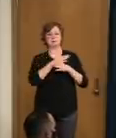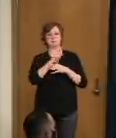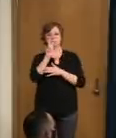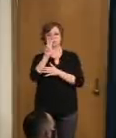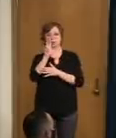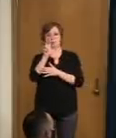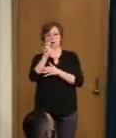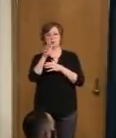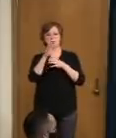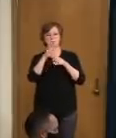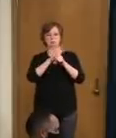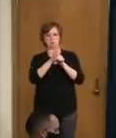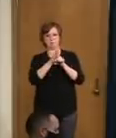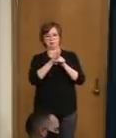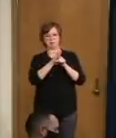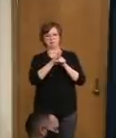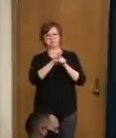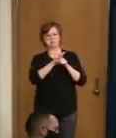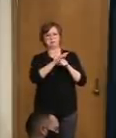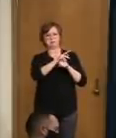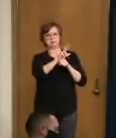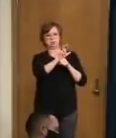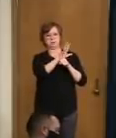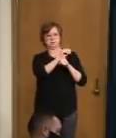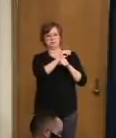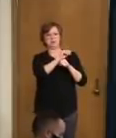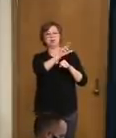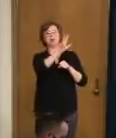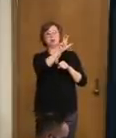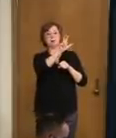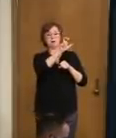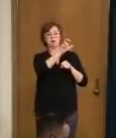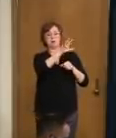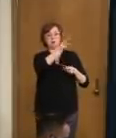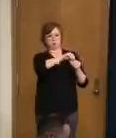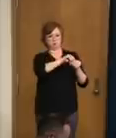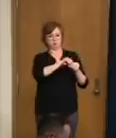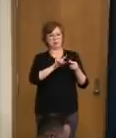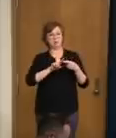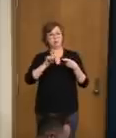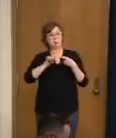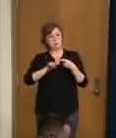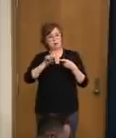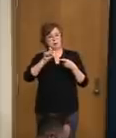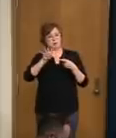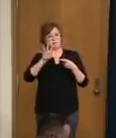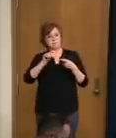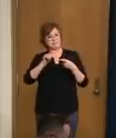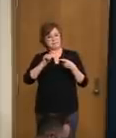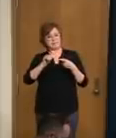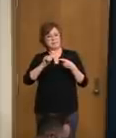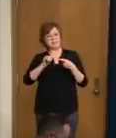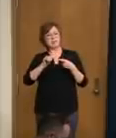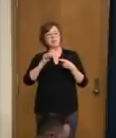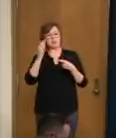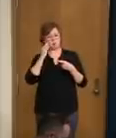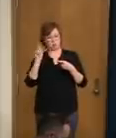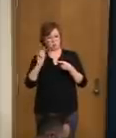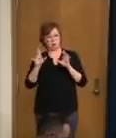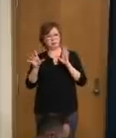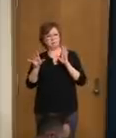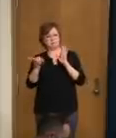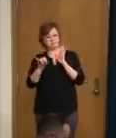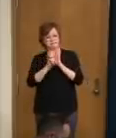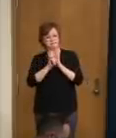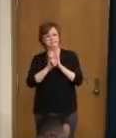cases to known cases. So 150 of them are household contacts of a known case, and they are already isolating. So the chain of infection breaks